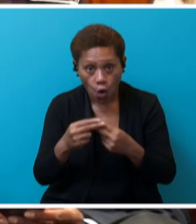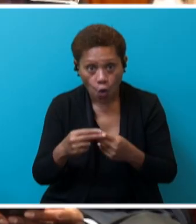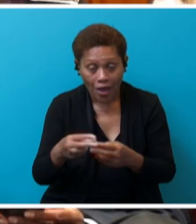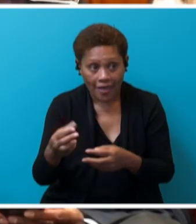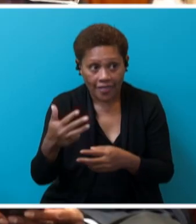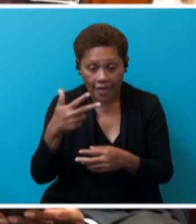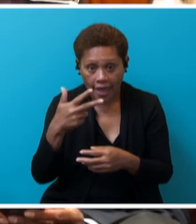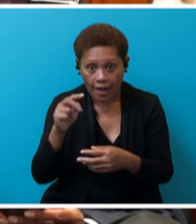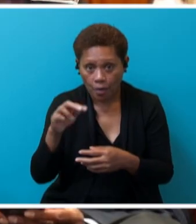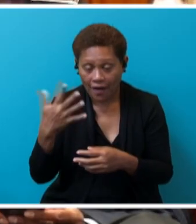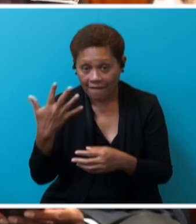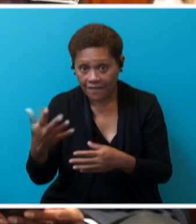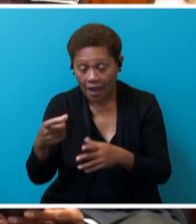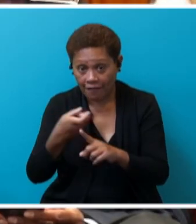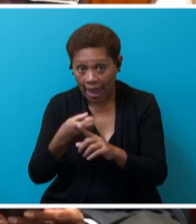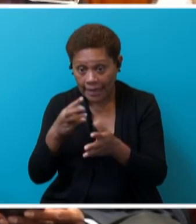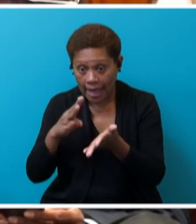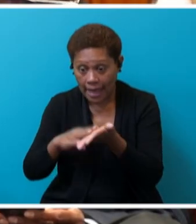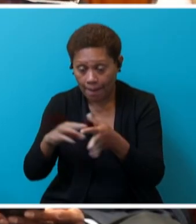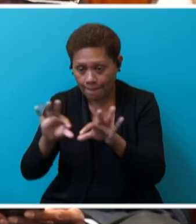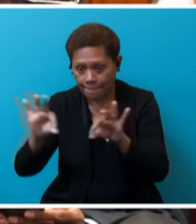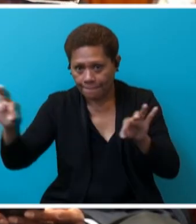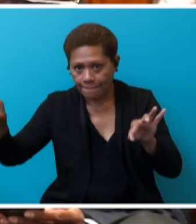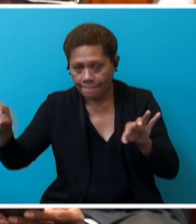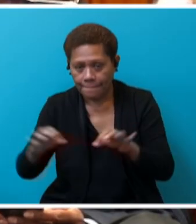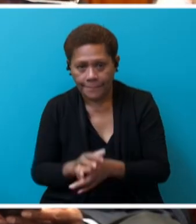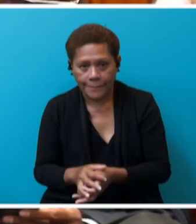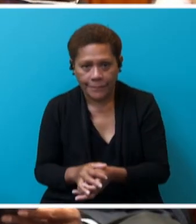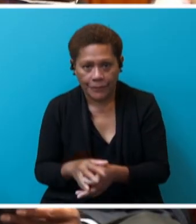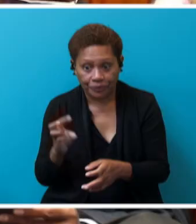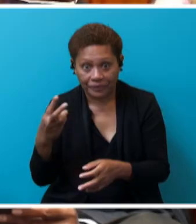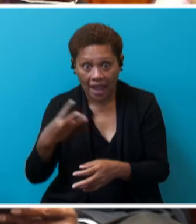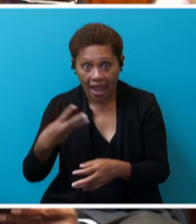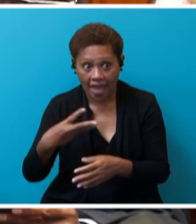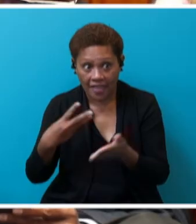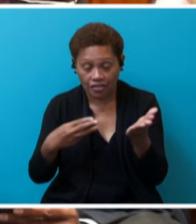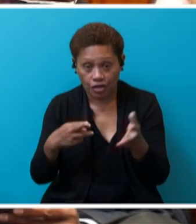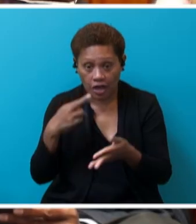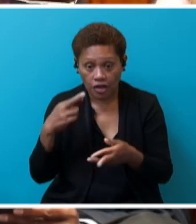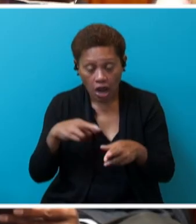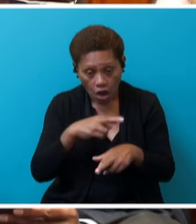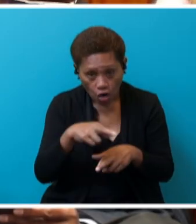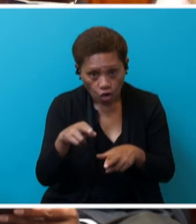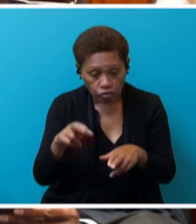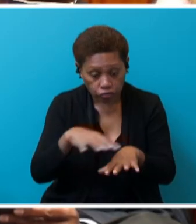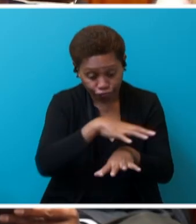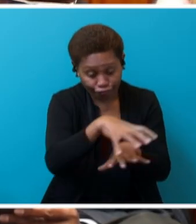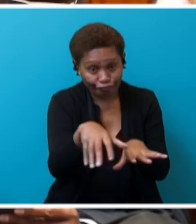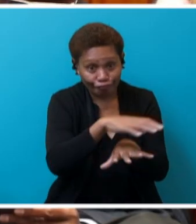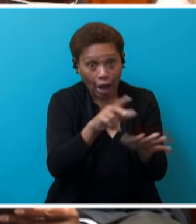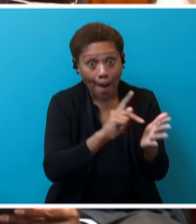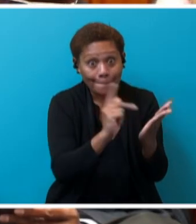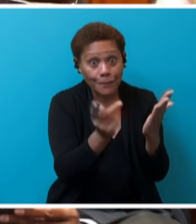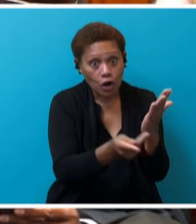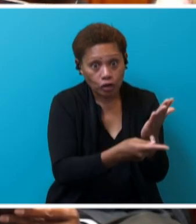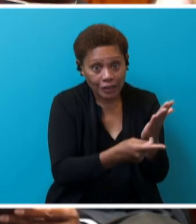pipeline laid. On rural water, 13 rural water supply projects were completed around the country: Nawangambena,